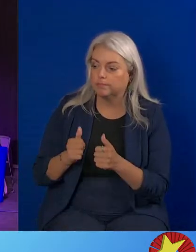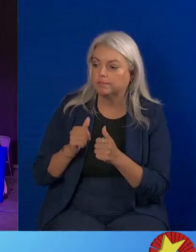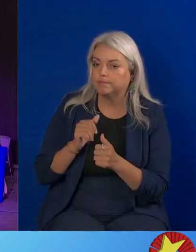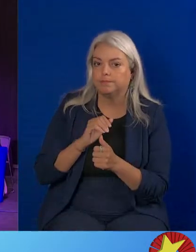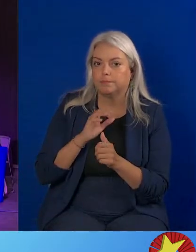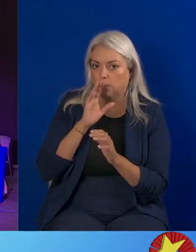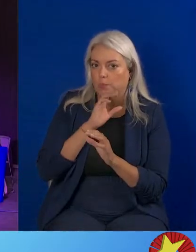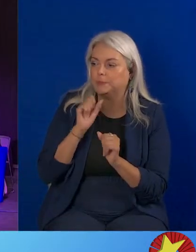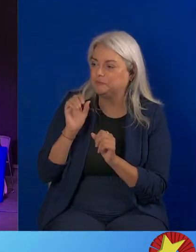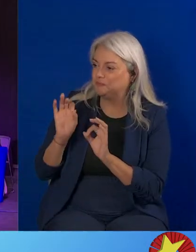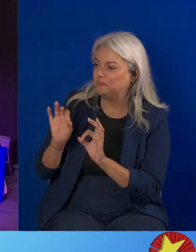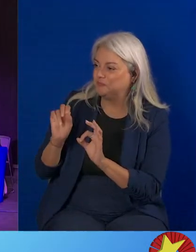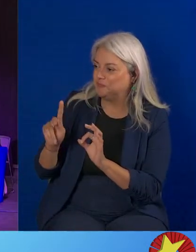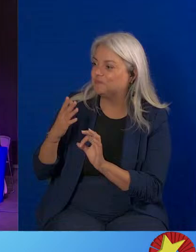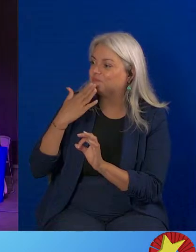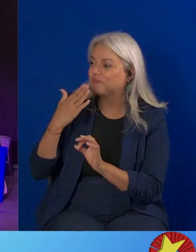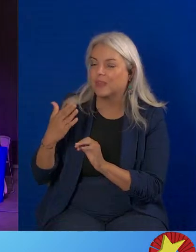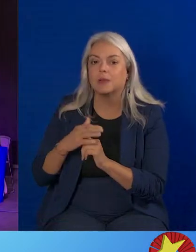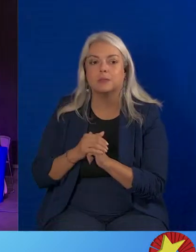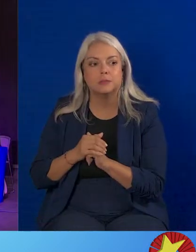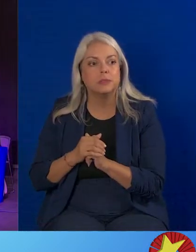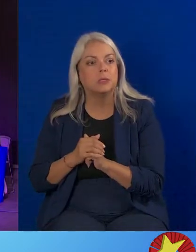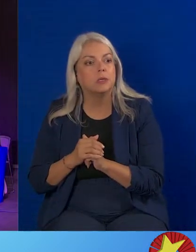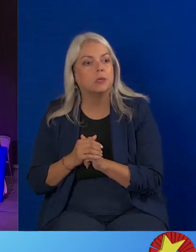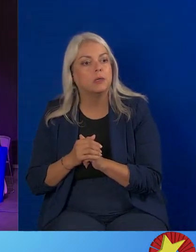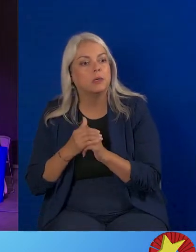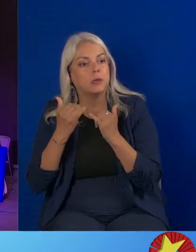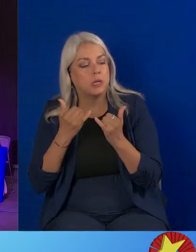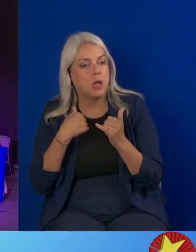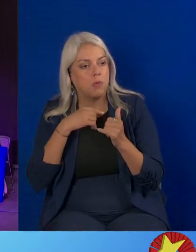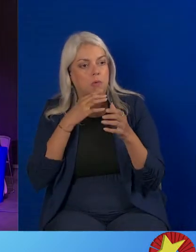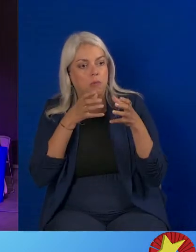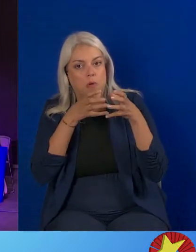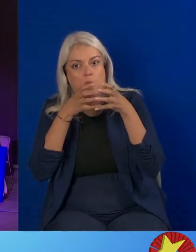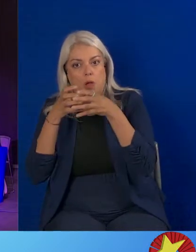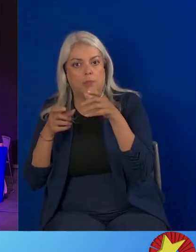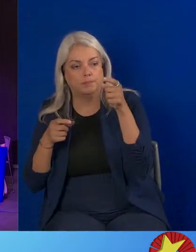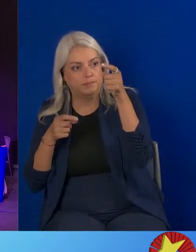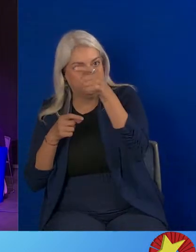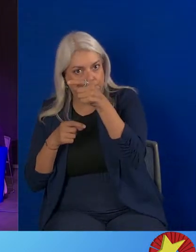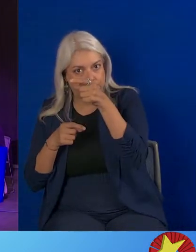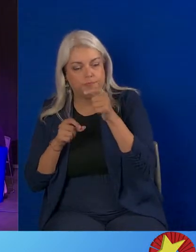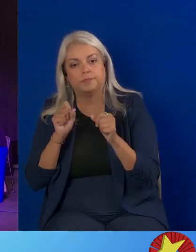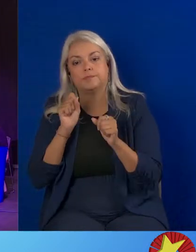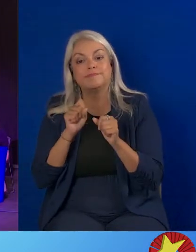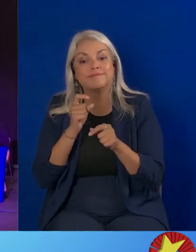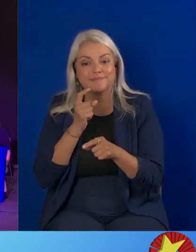Okay. And we are going this way? Yes. Correct? Okay.